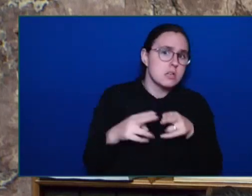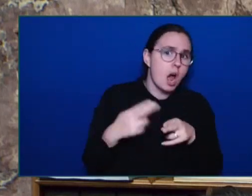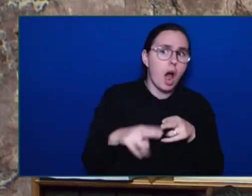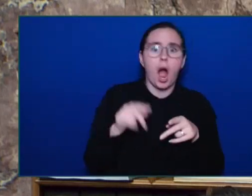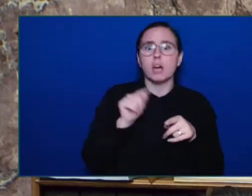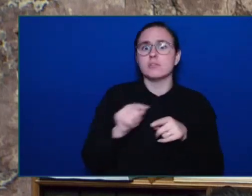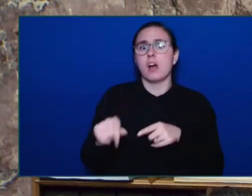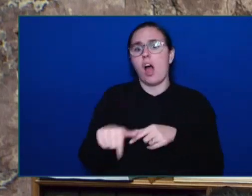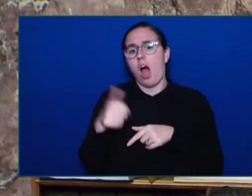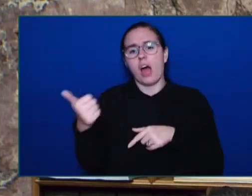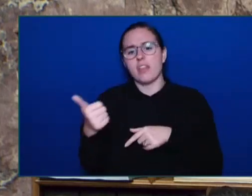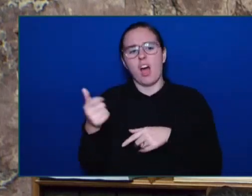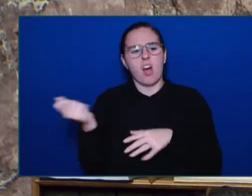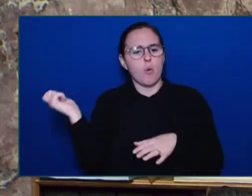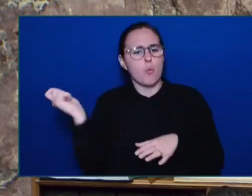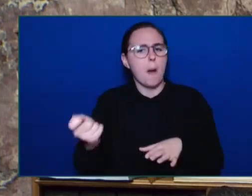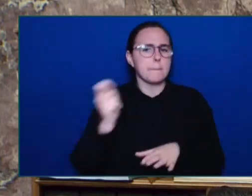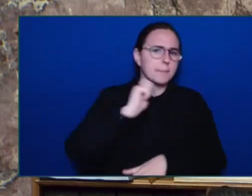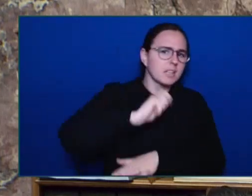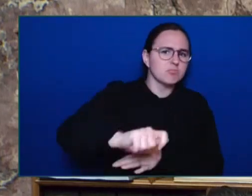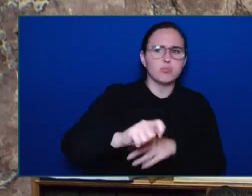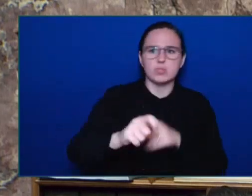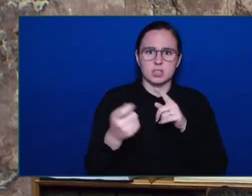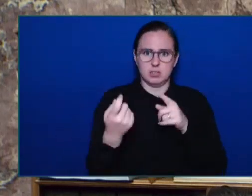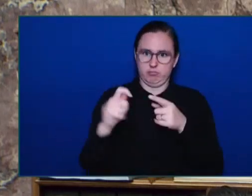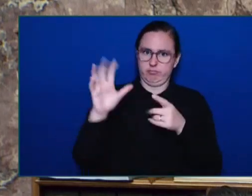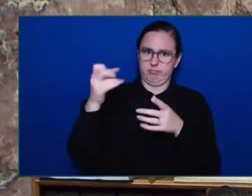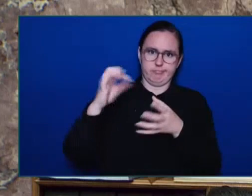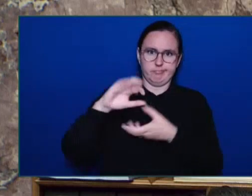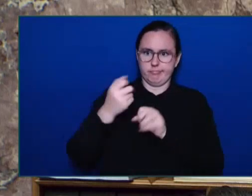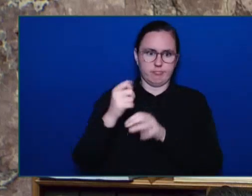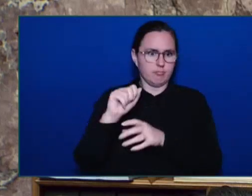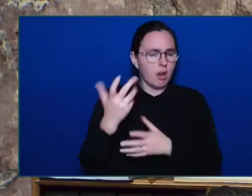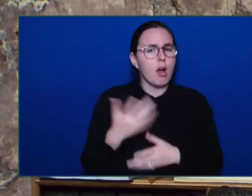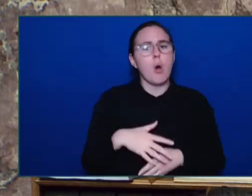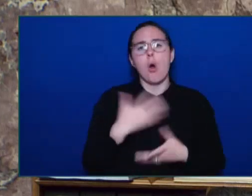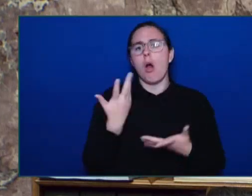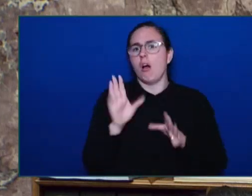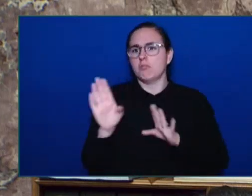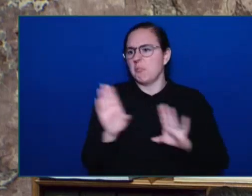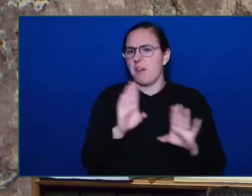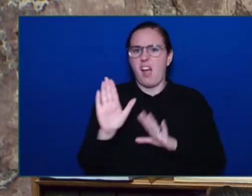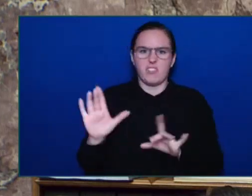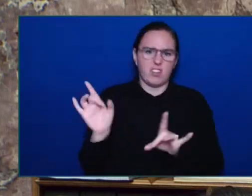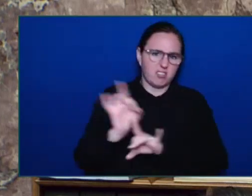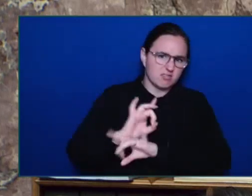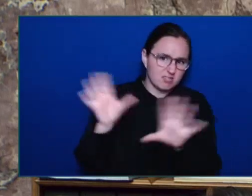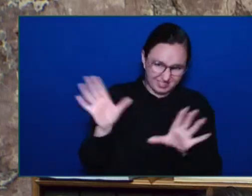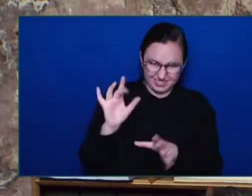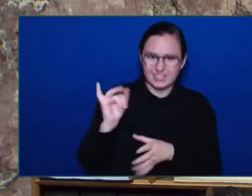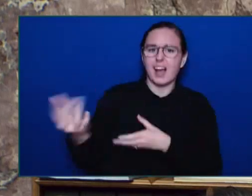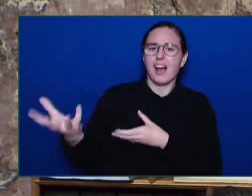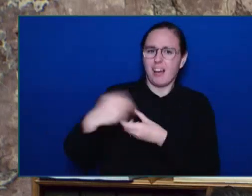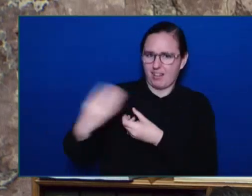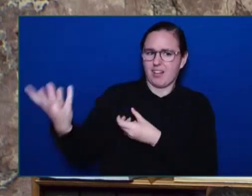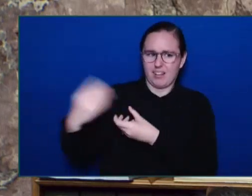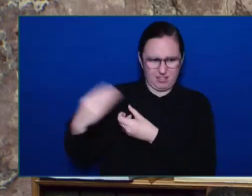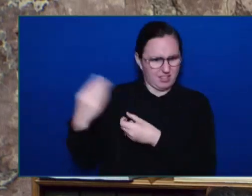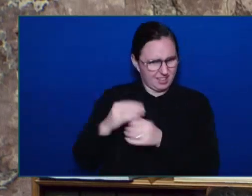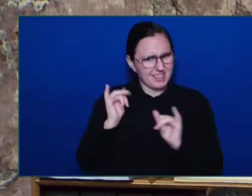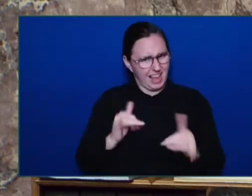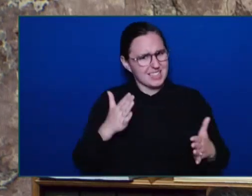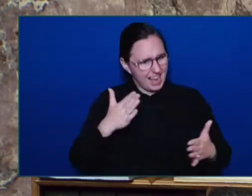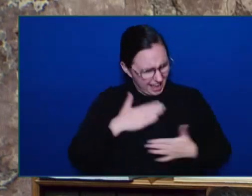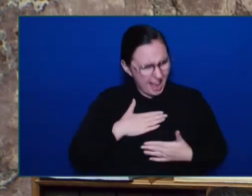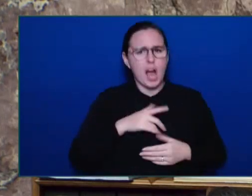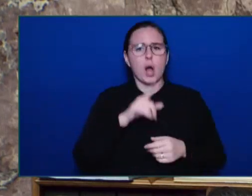of behaviour before, Honourable Speaker. That's commitment from this side of the House to get those kinds of changes, Honourable Speaker, and whether it's keeping